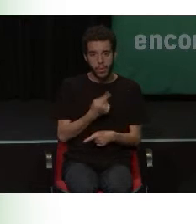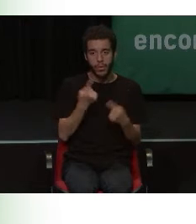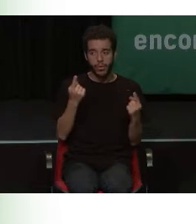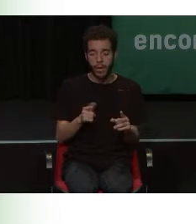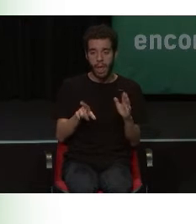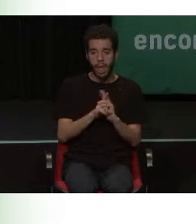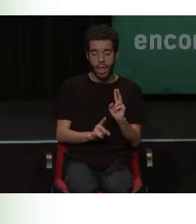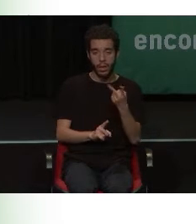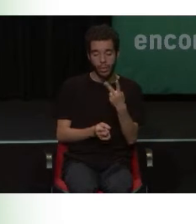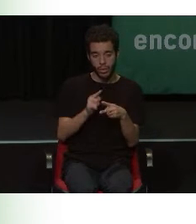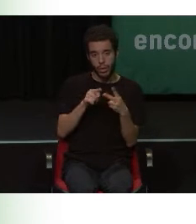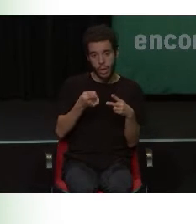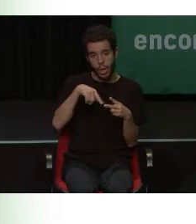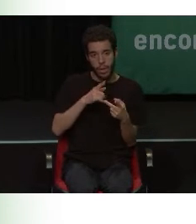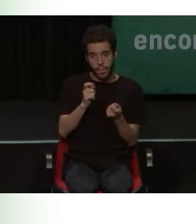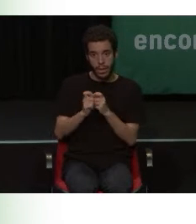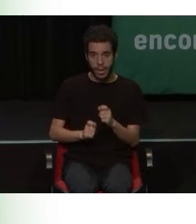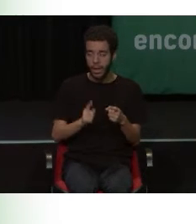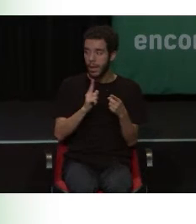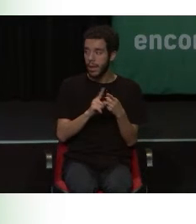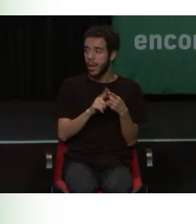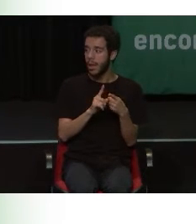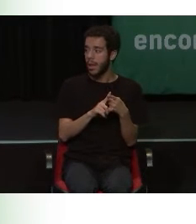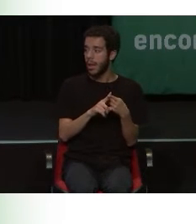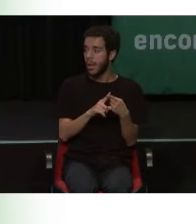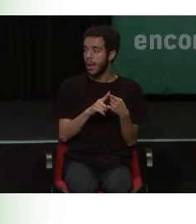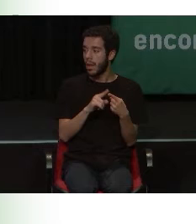discuss today. One is a cohort of healthcare